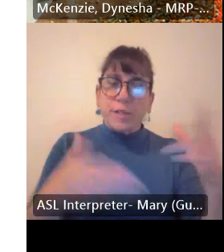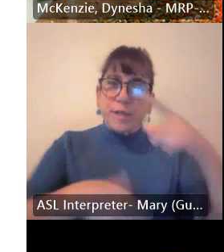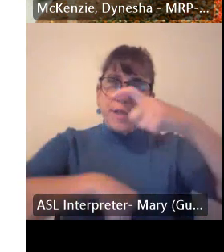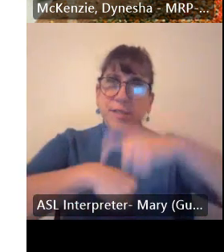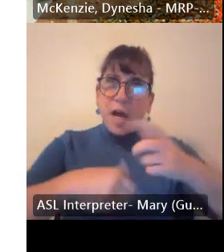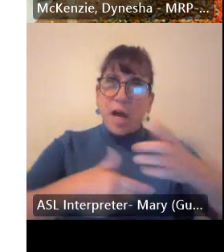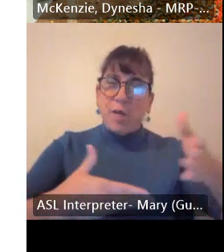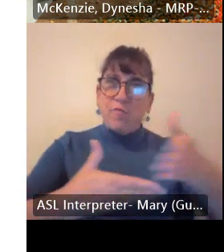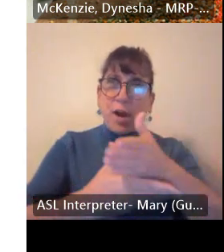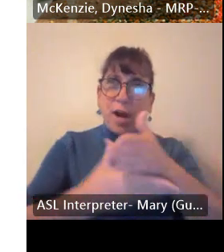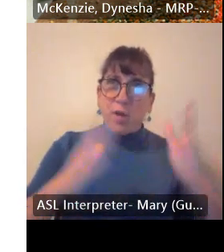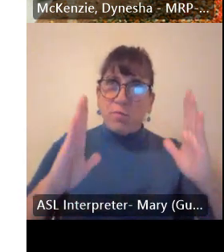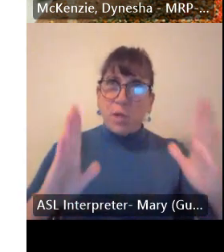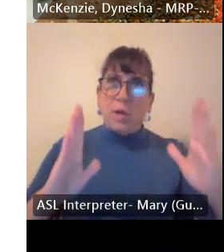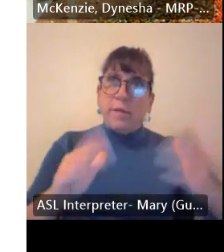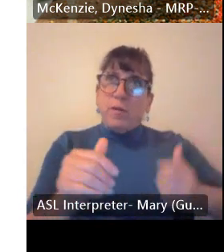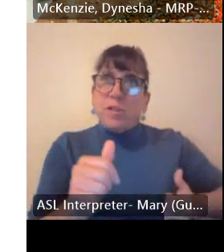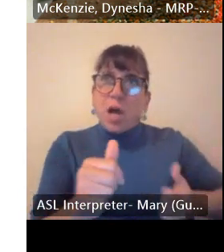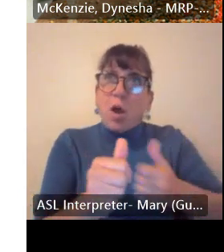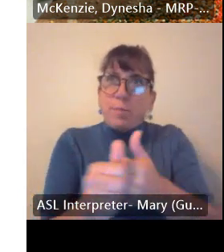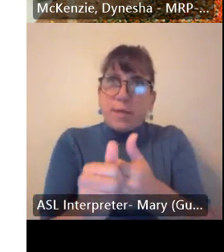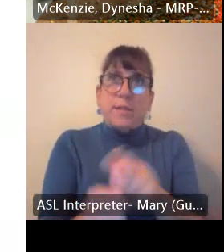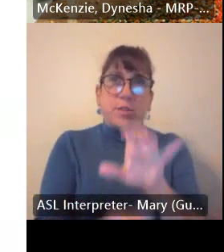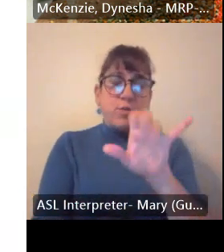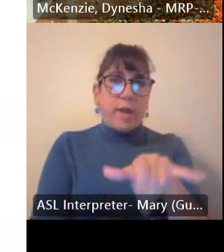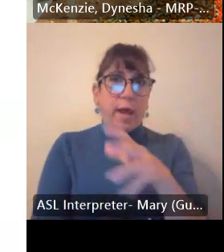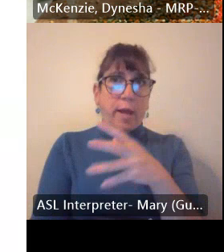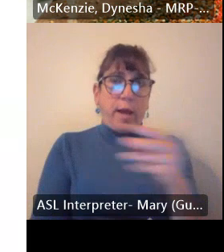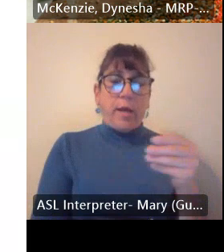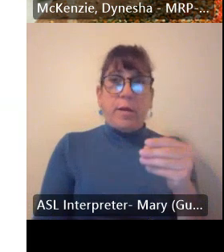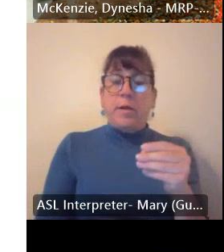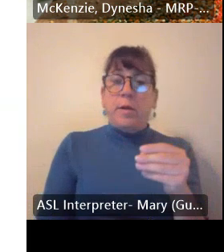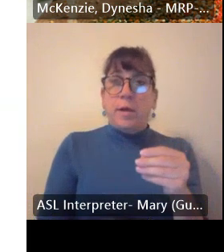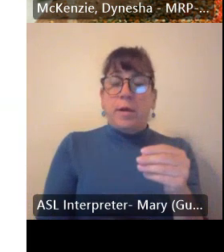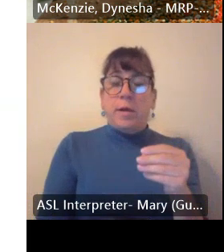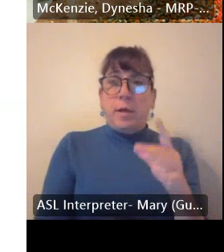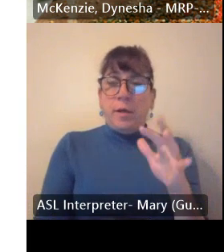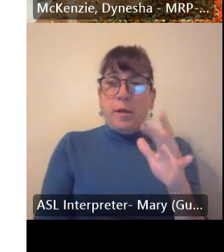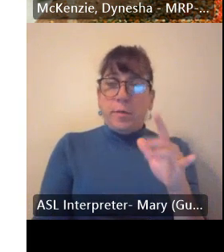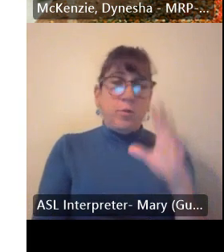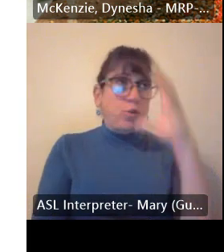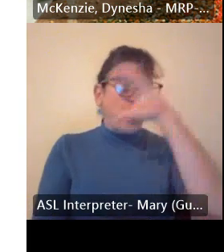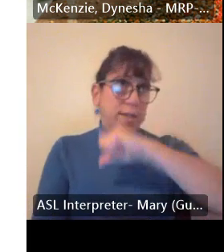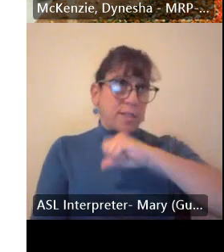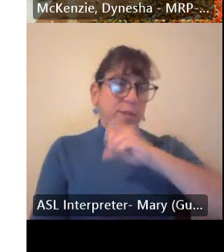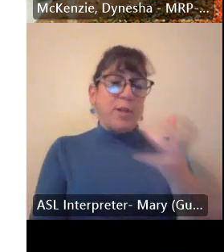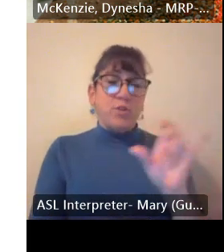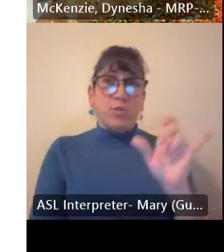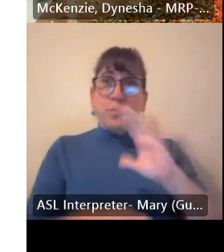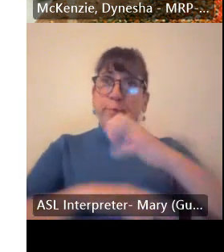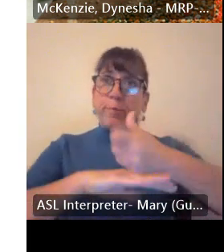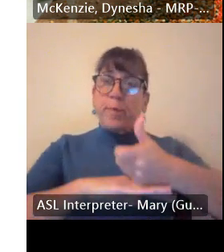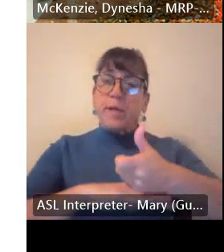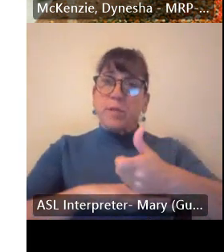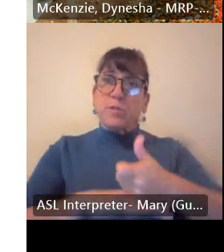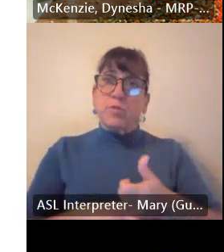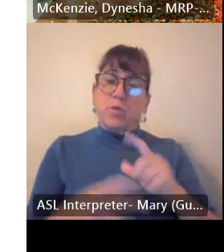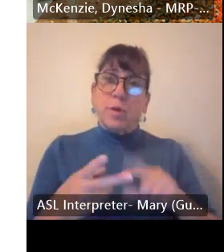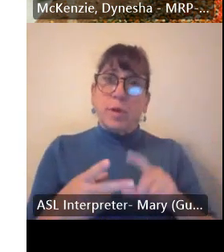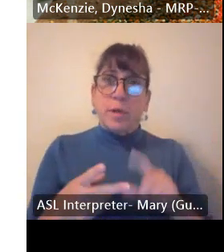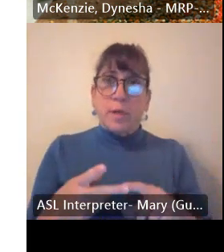where there are updates to economic assumptions and to estimates that are based on those economic